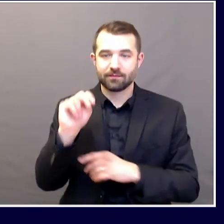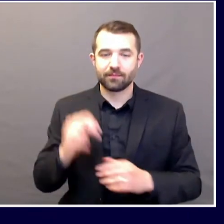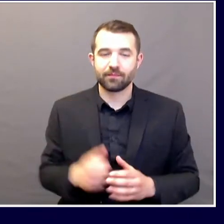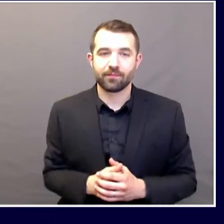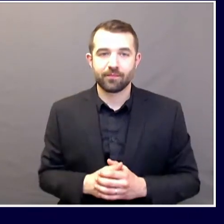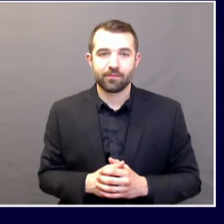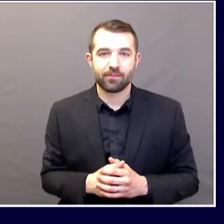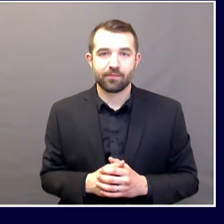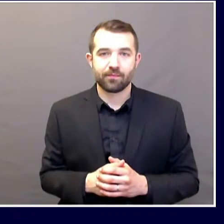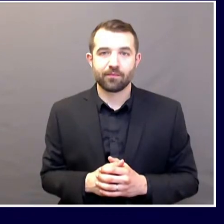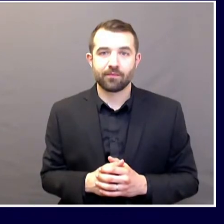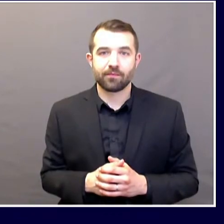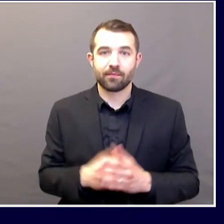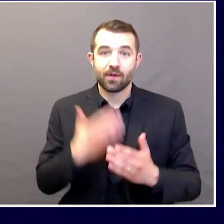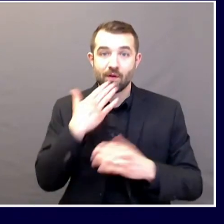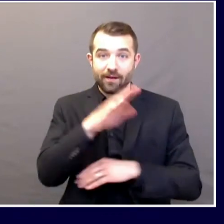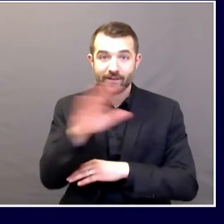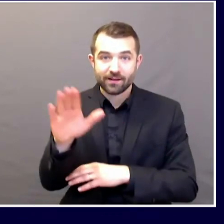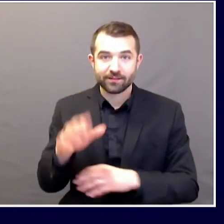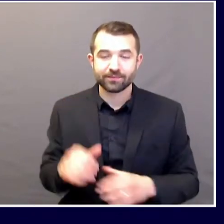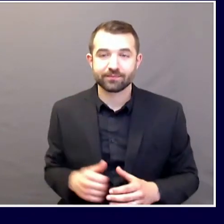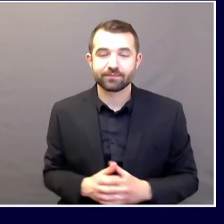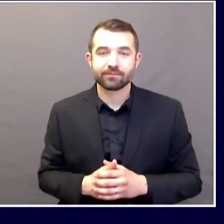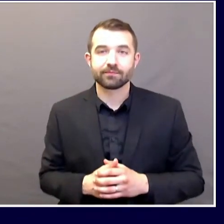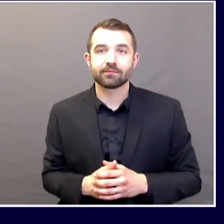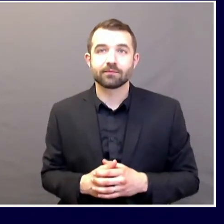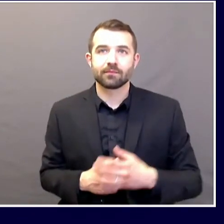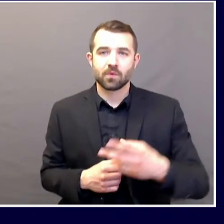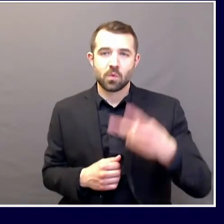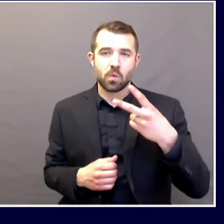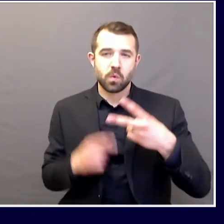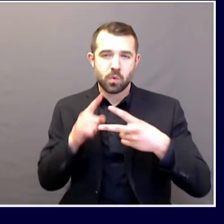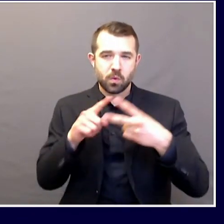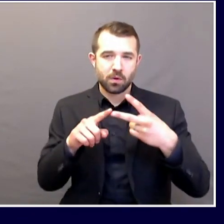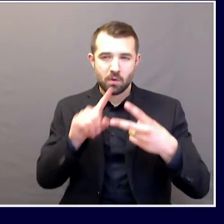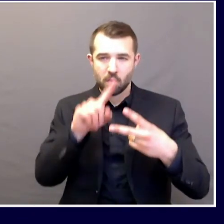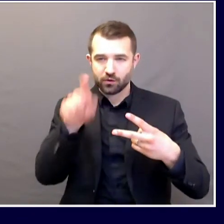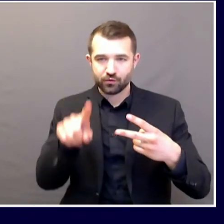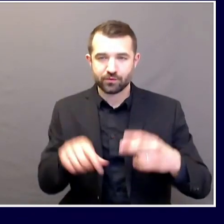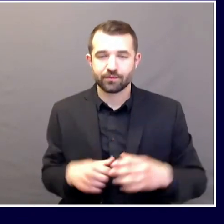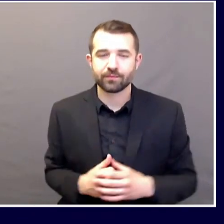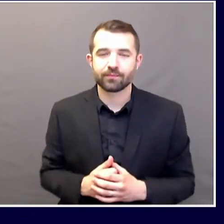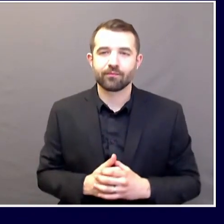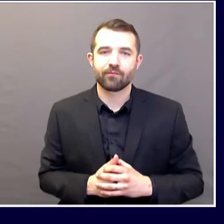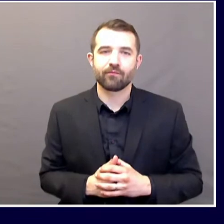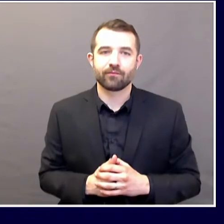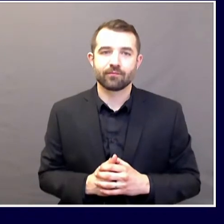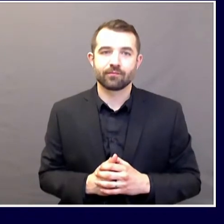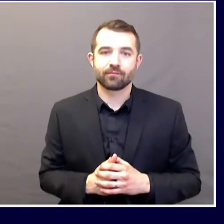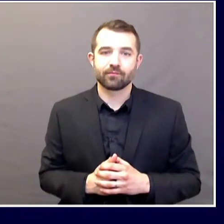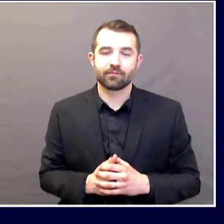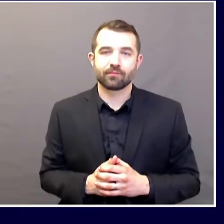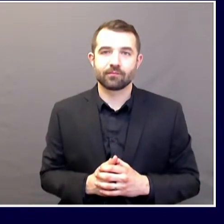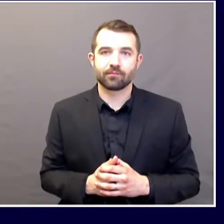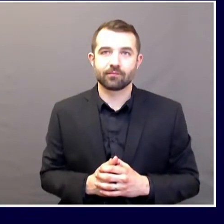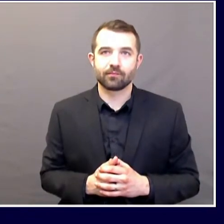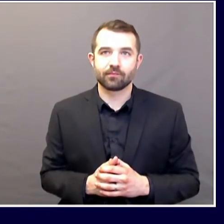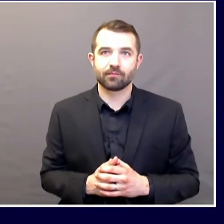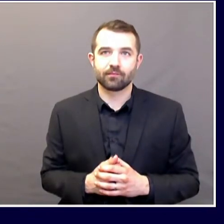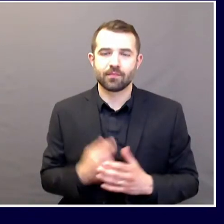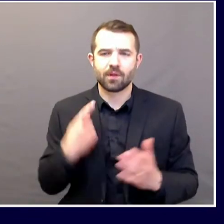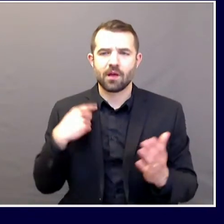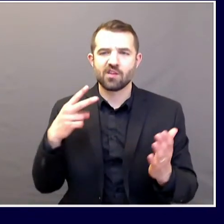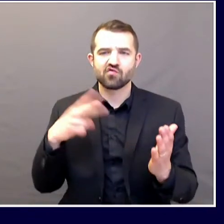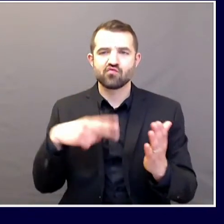Good afternoon, Dr. Shah. Two questions. I've been doing some reporting on the tribal vaccination efforts, and some